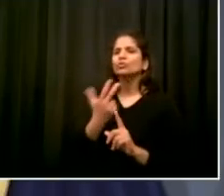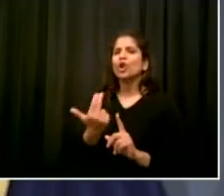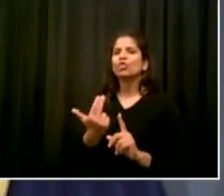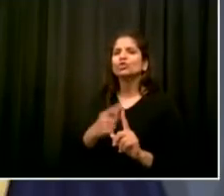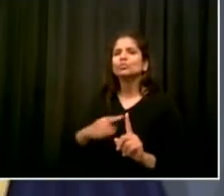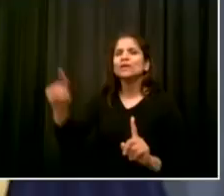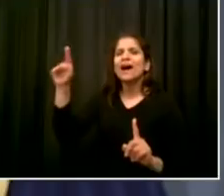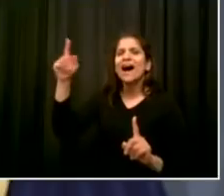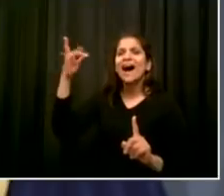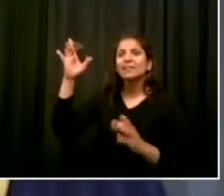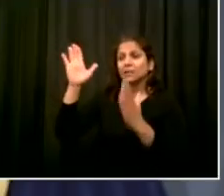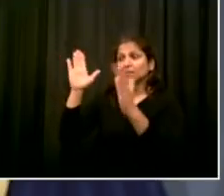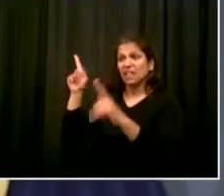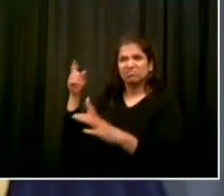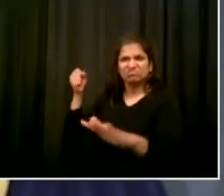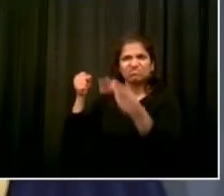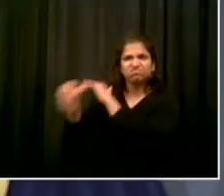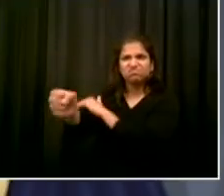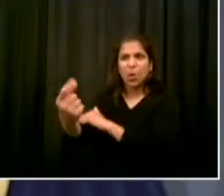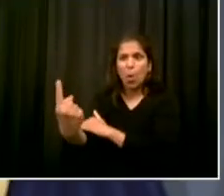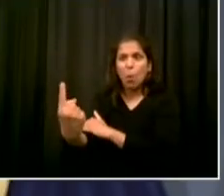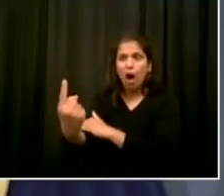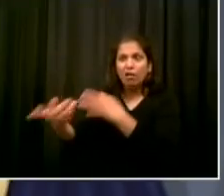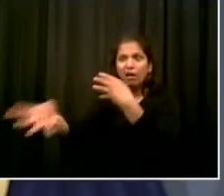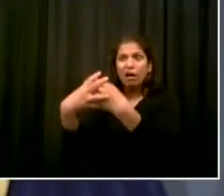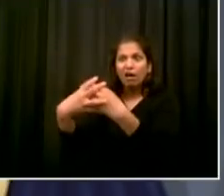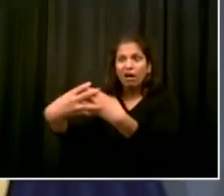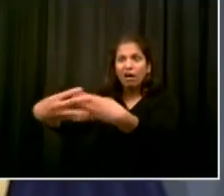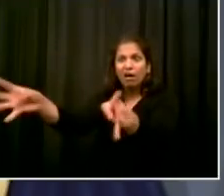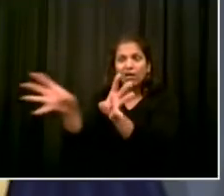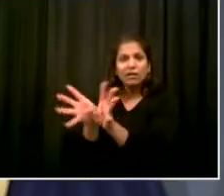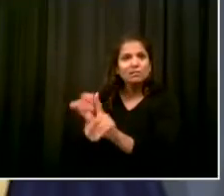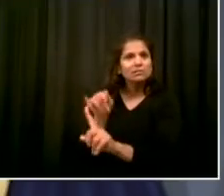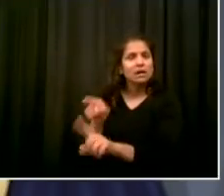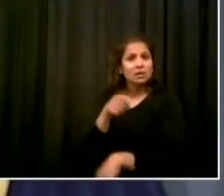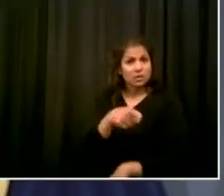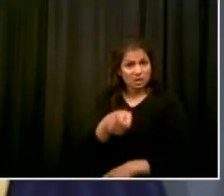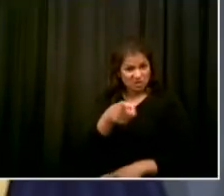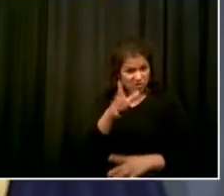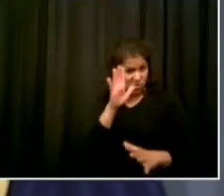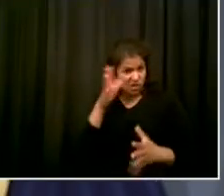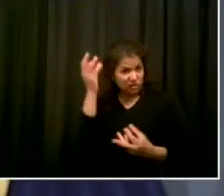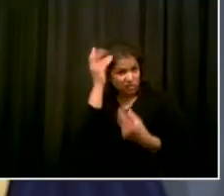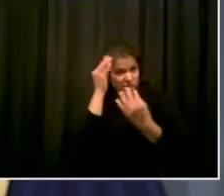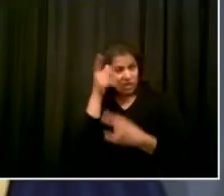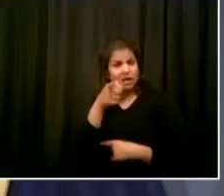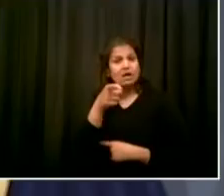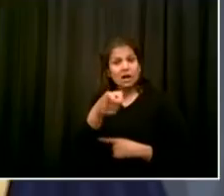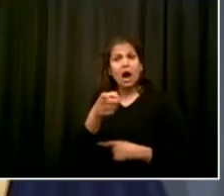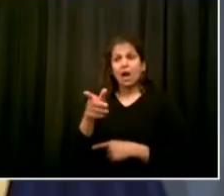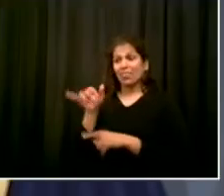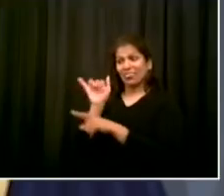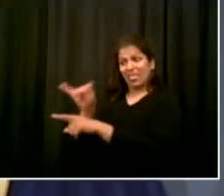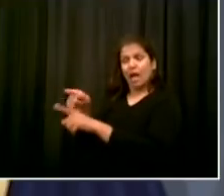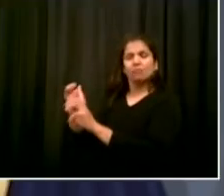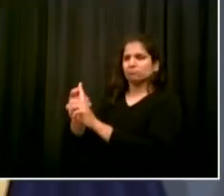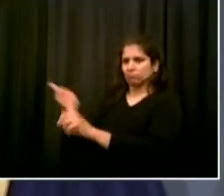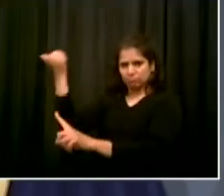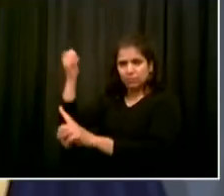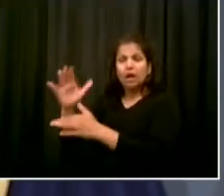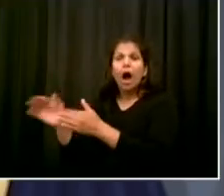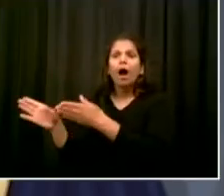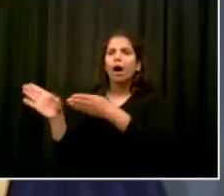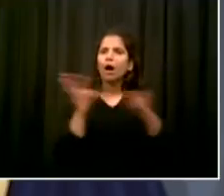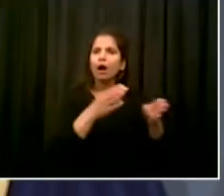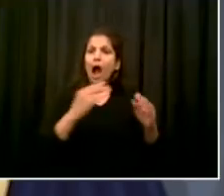and it was one that is not the norm still in this country, but I made the decision that we don't want to see young people in